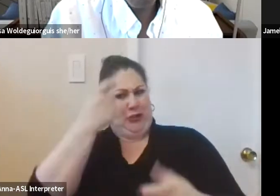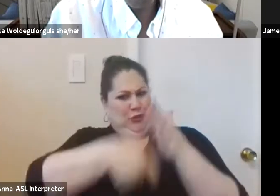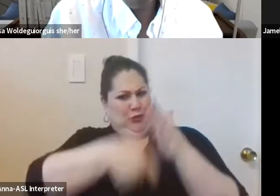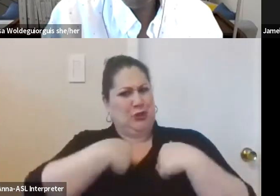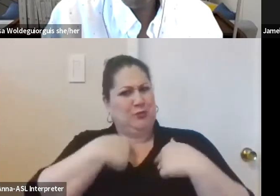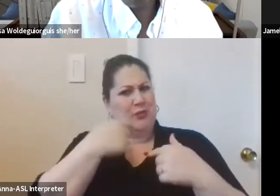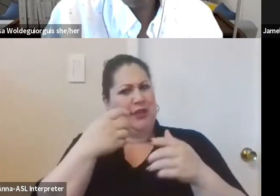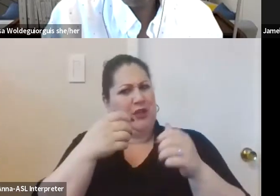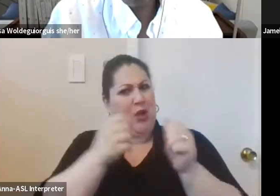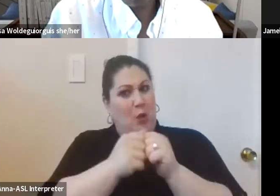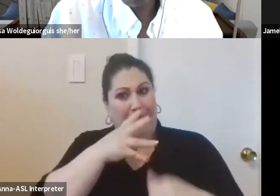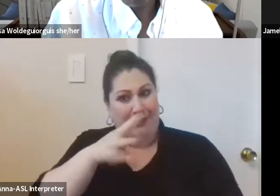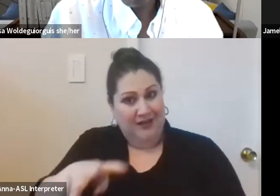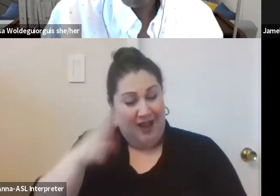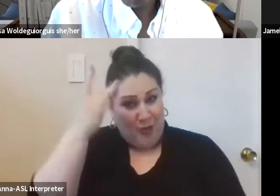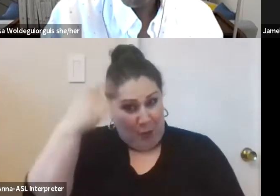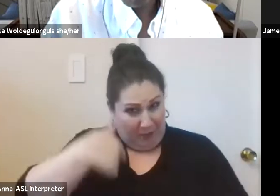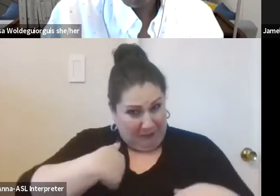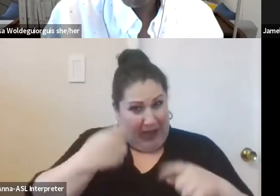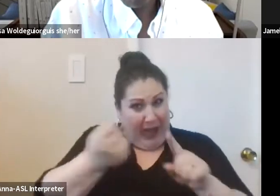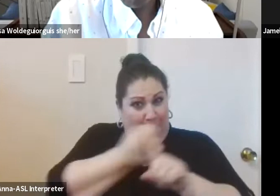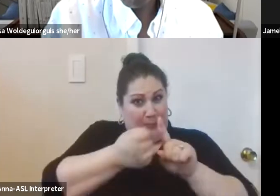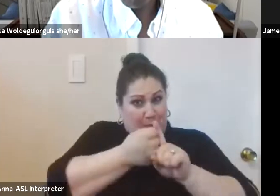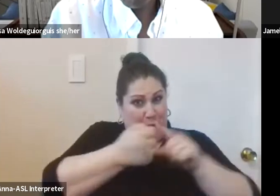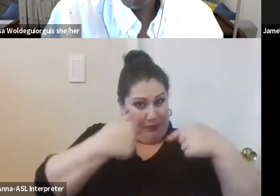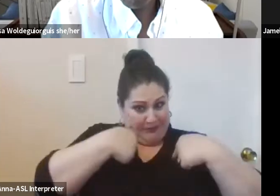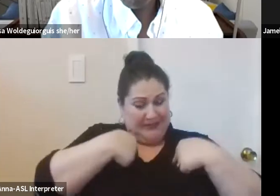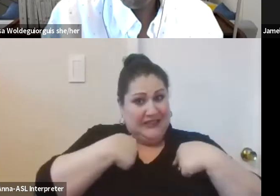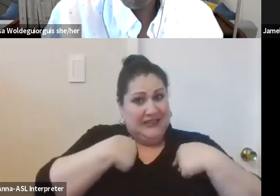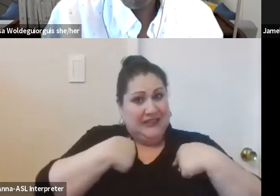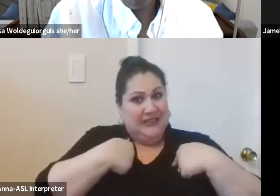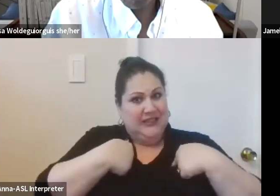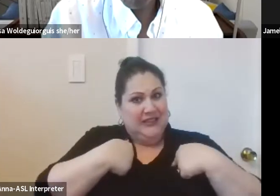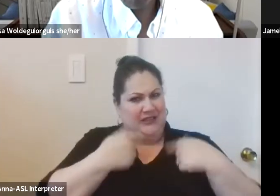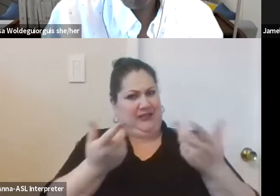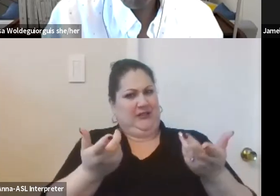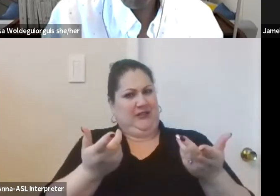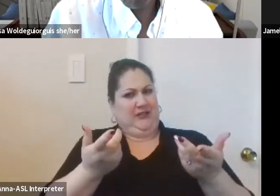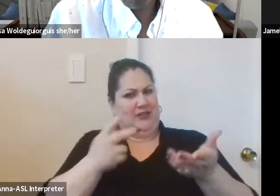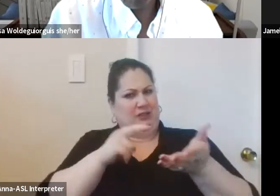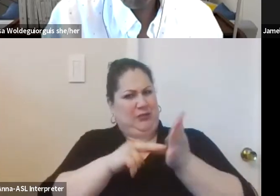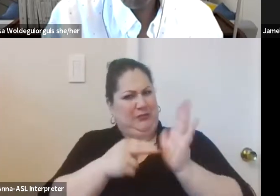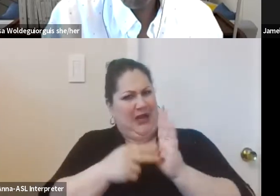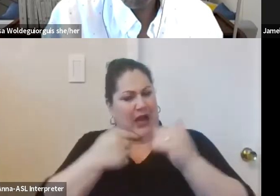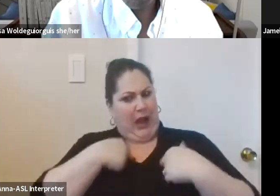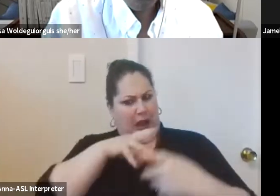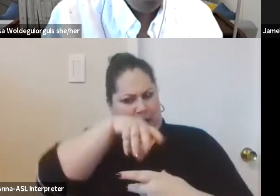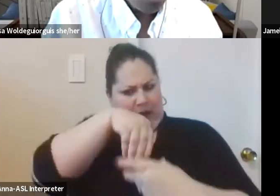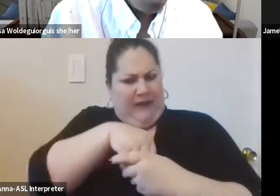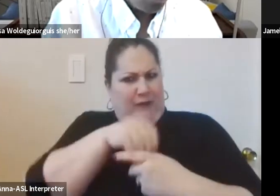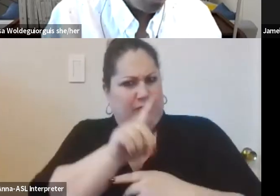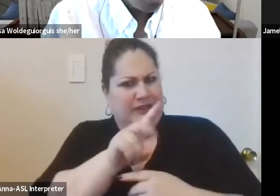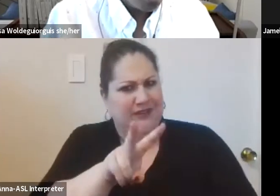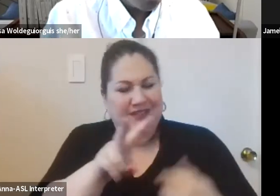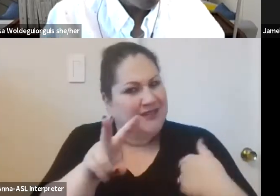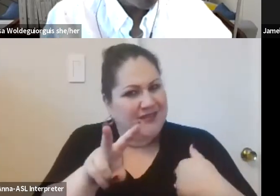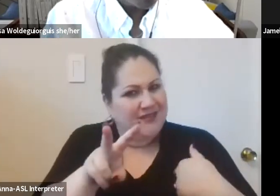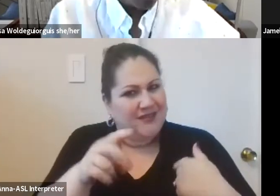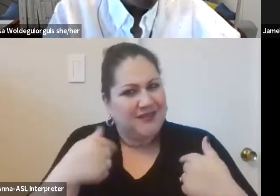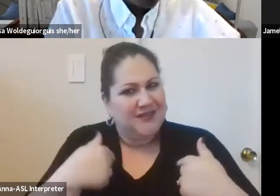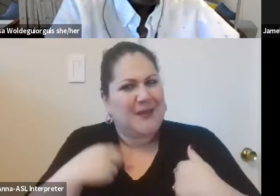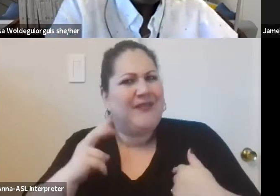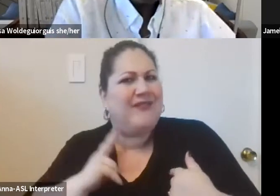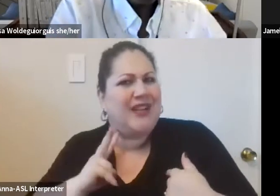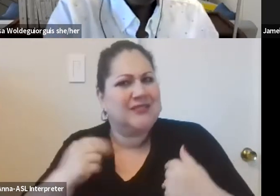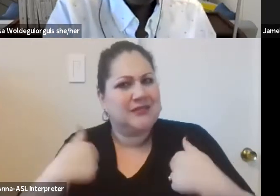because somebody beat me up? I was abused, that I engaged in domestic violence. Because at the end of that's what